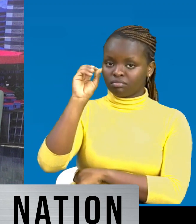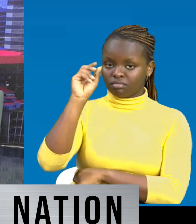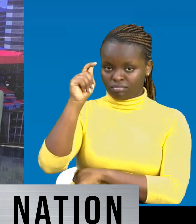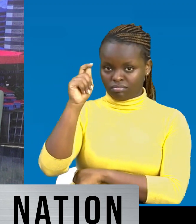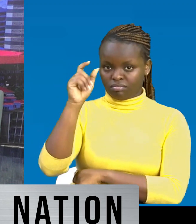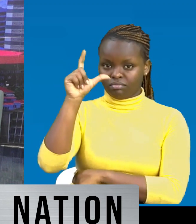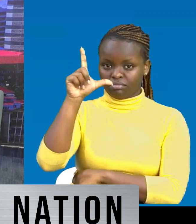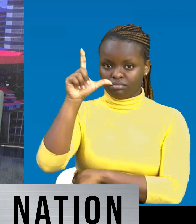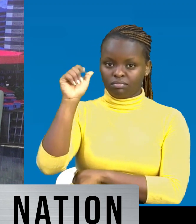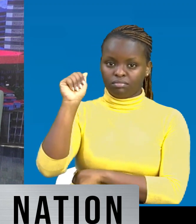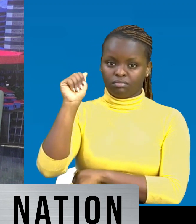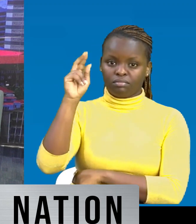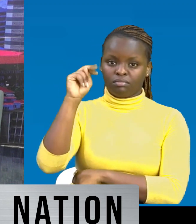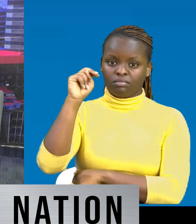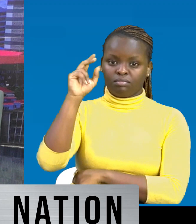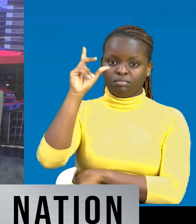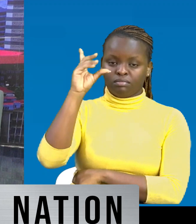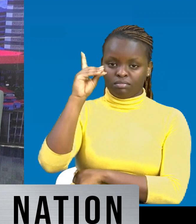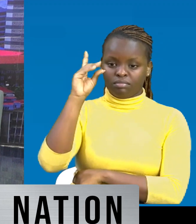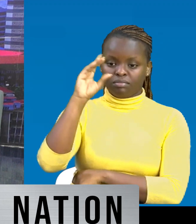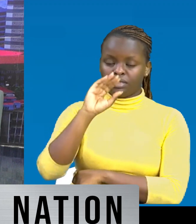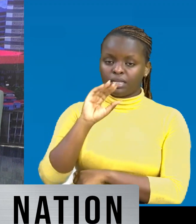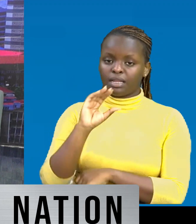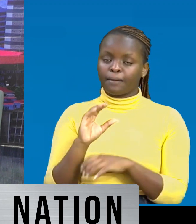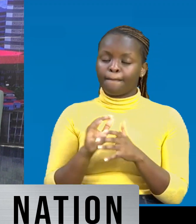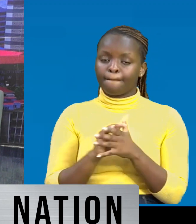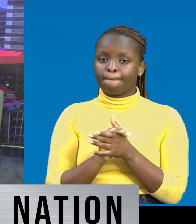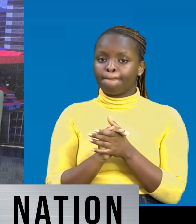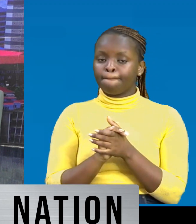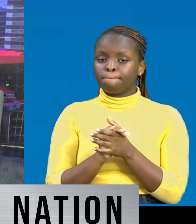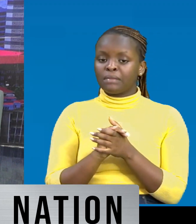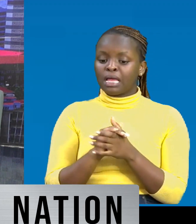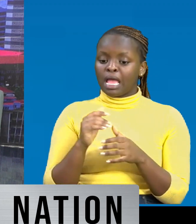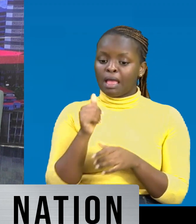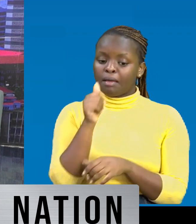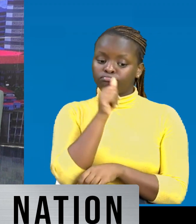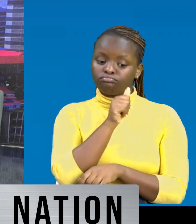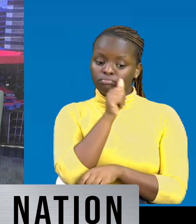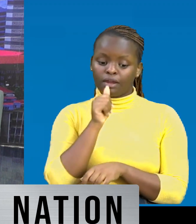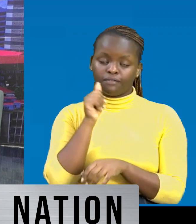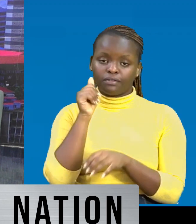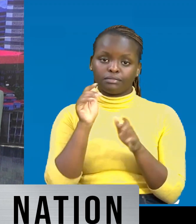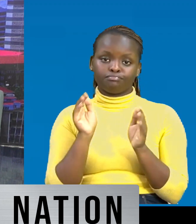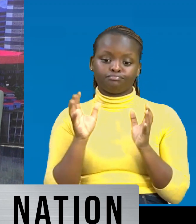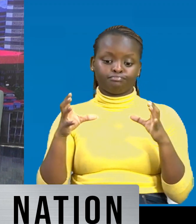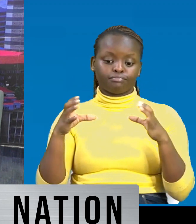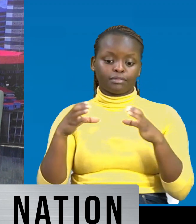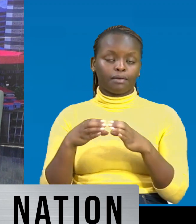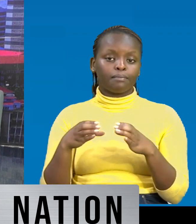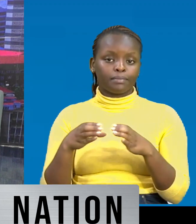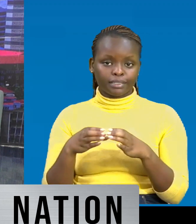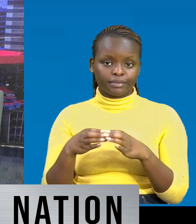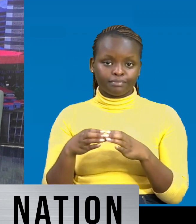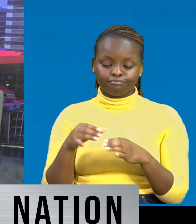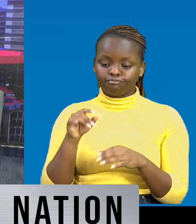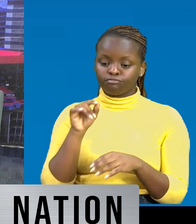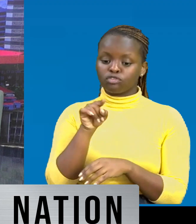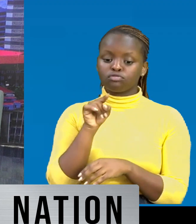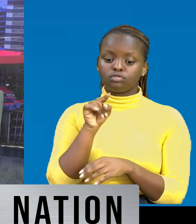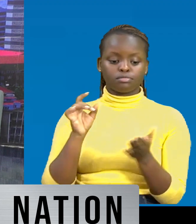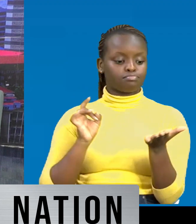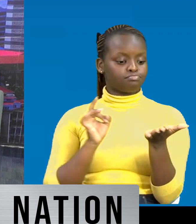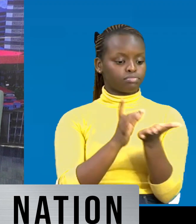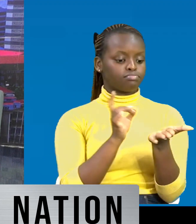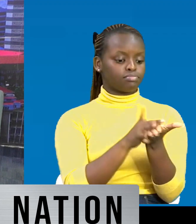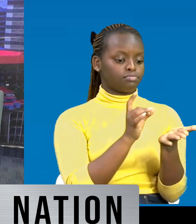company. Okay. So this means that those evictions are being done by a private entity.